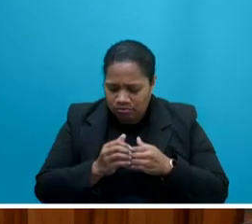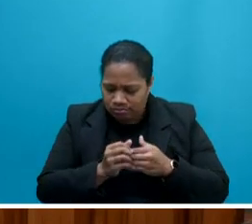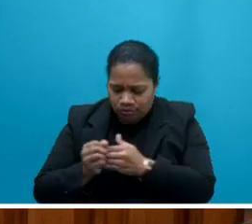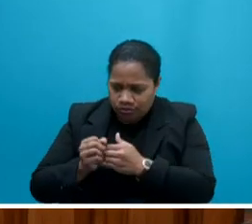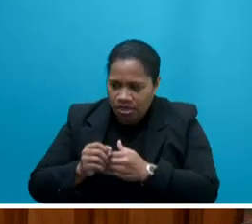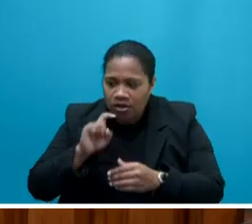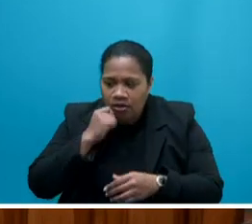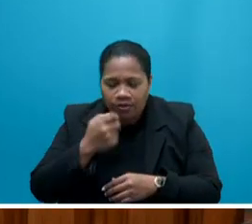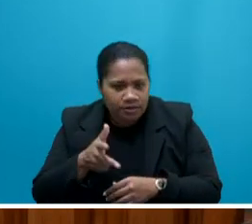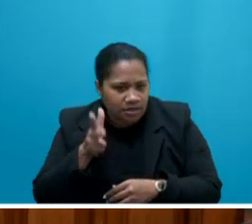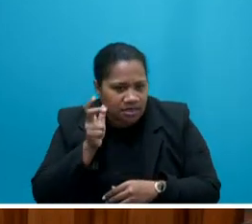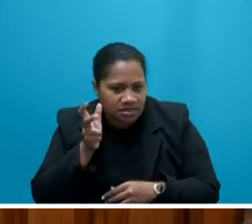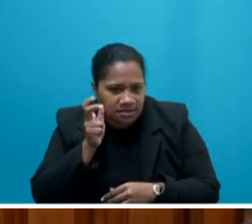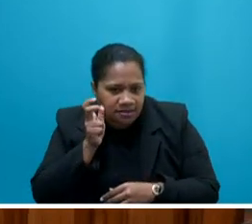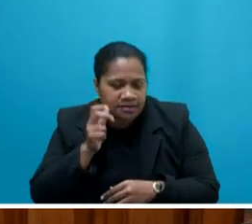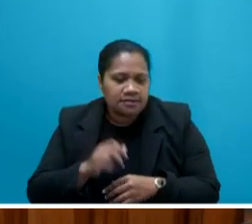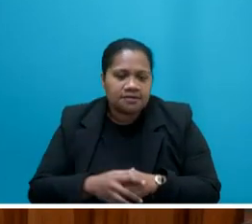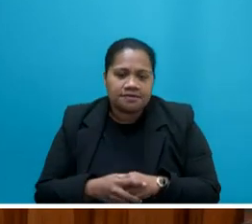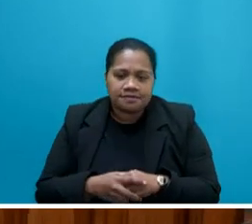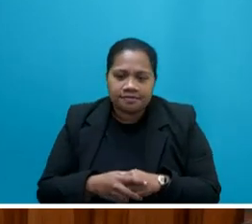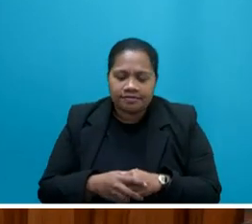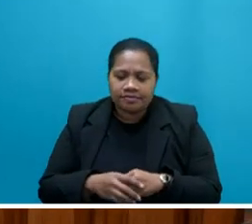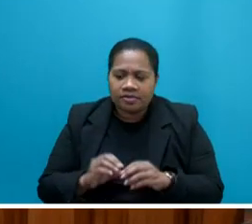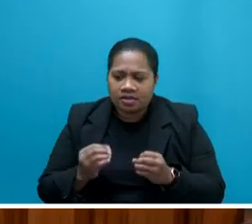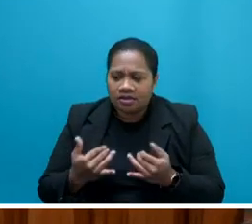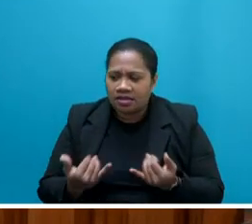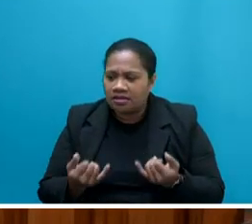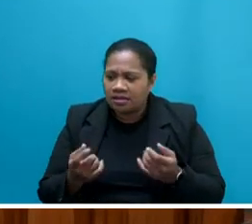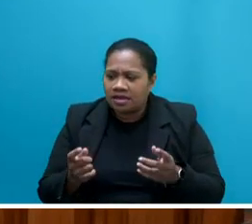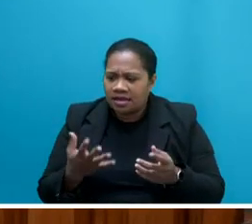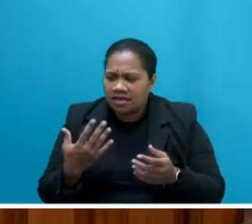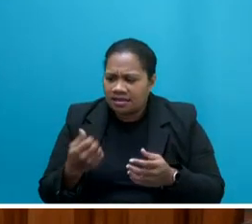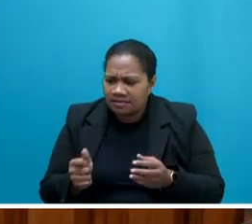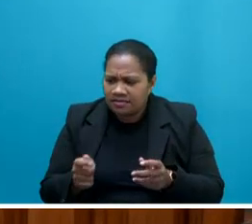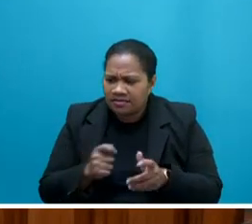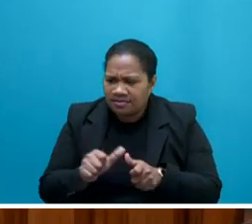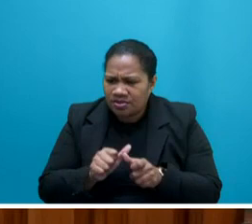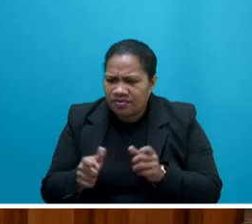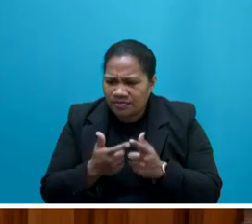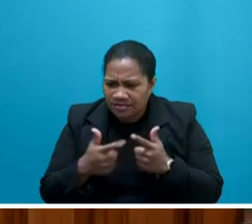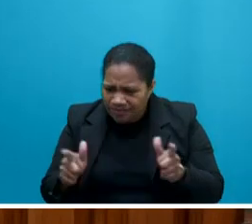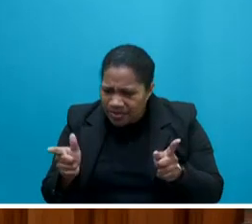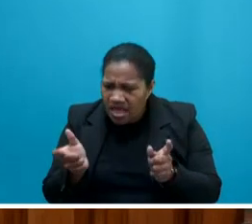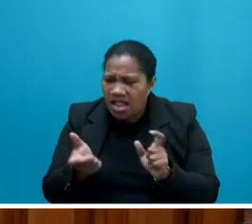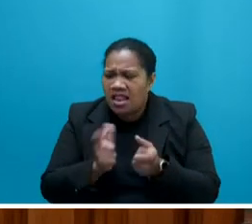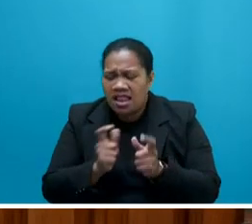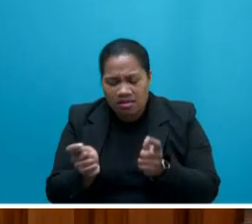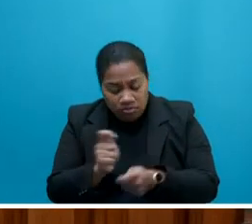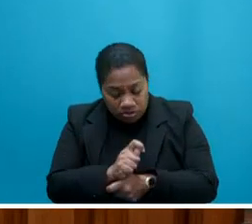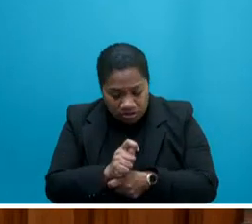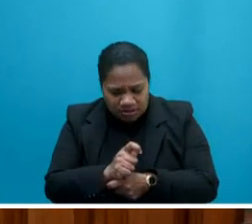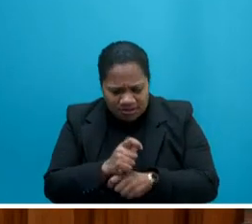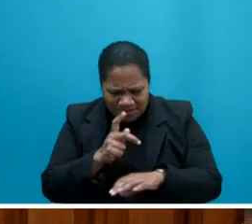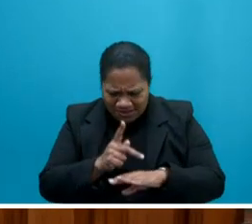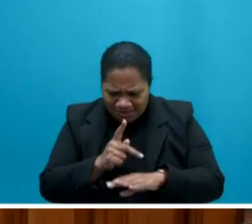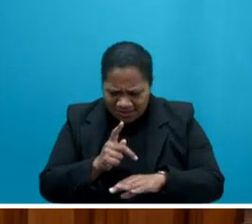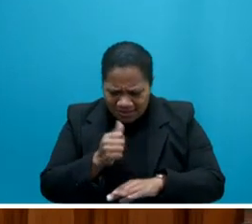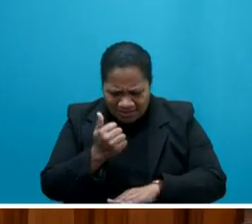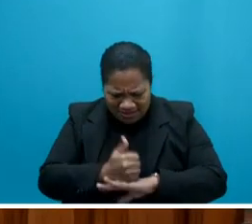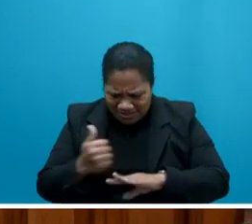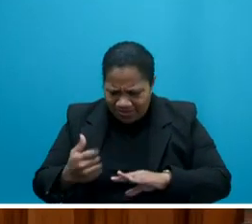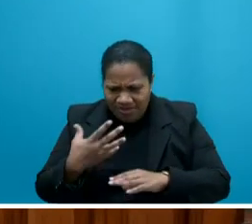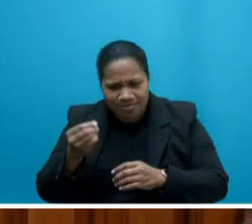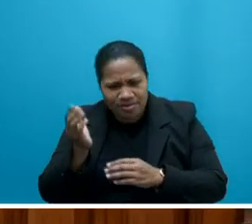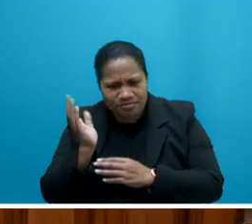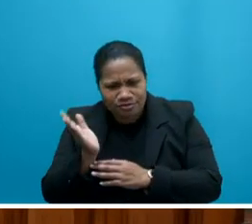is taking the better of the language of climate change as passed by this government. Mr. Speaker, sir, on the Constitution,